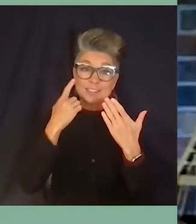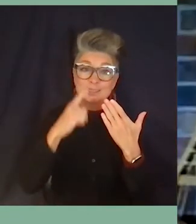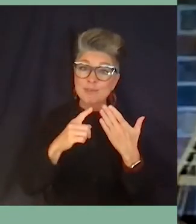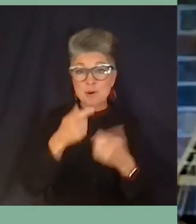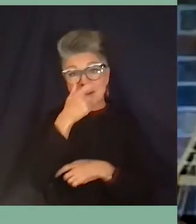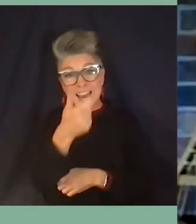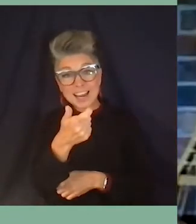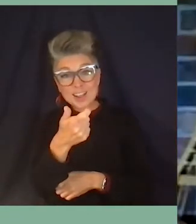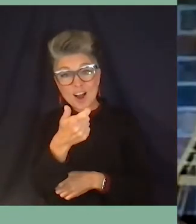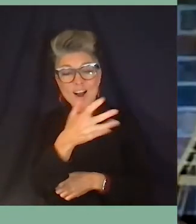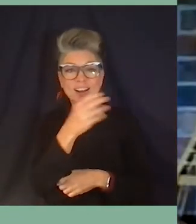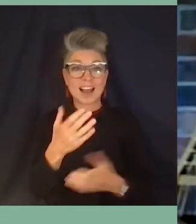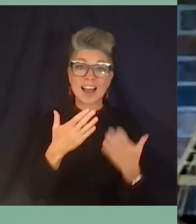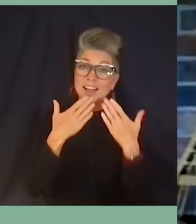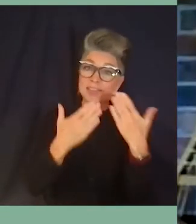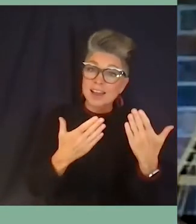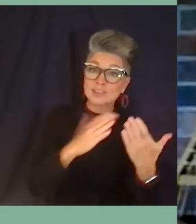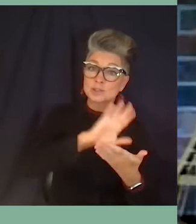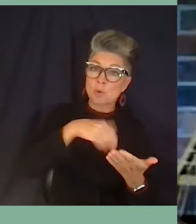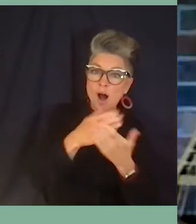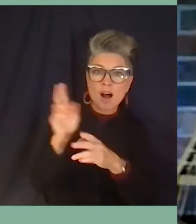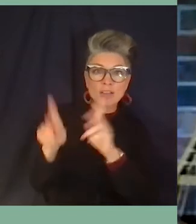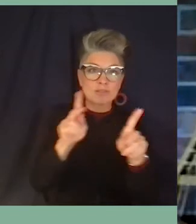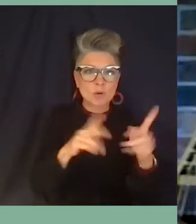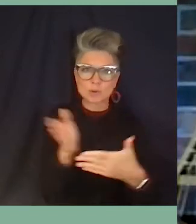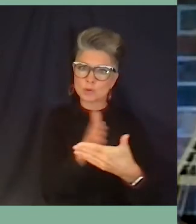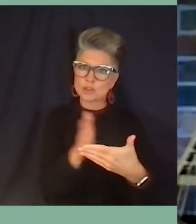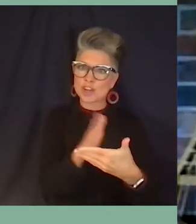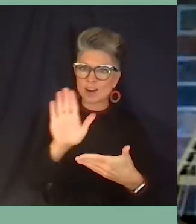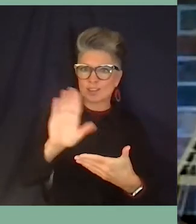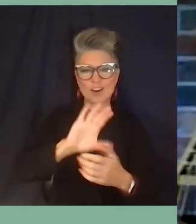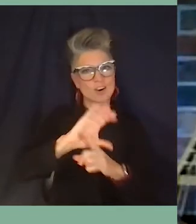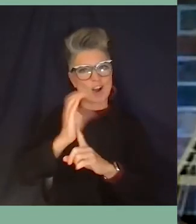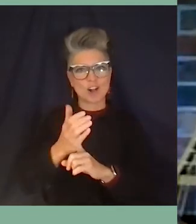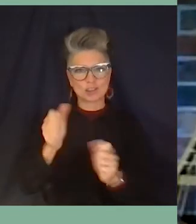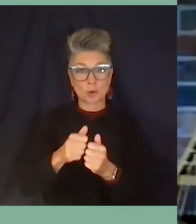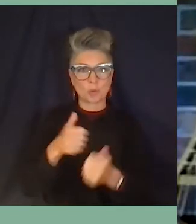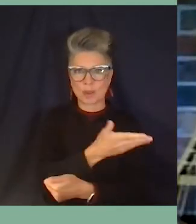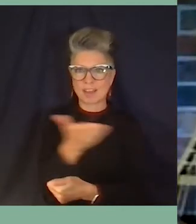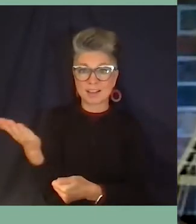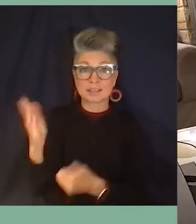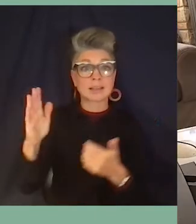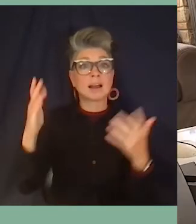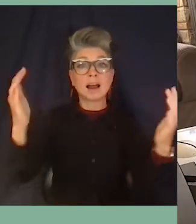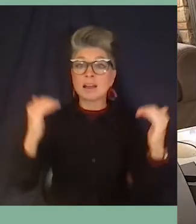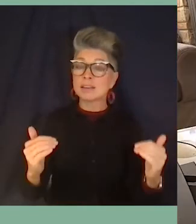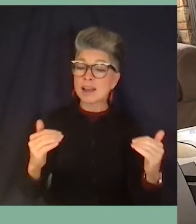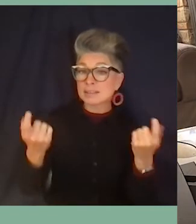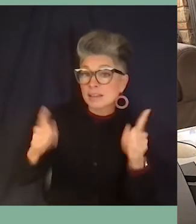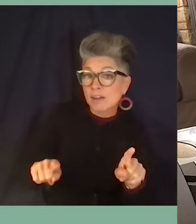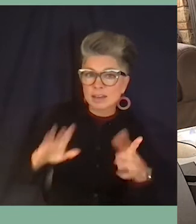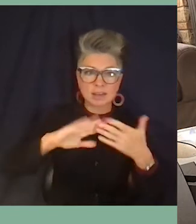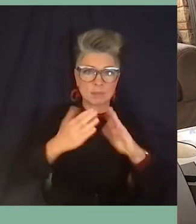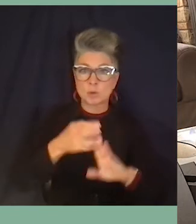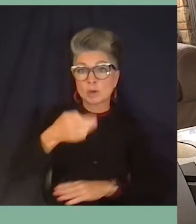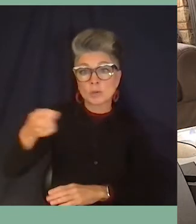Thanks for taking along, and thanks to all the folks who shared their culture with us. Our next event